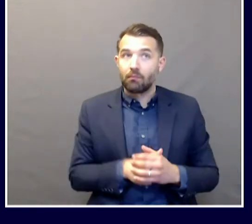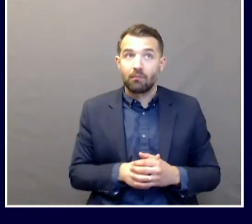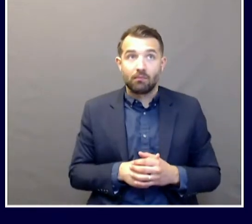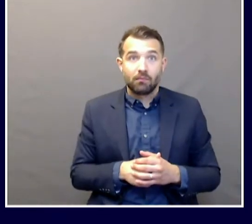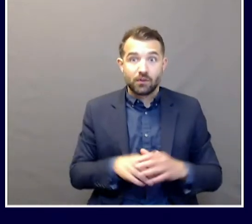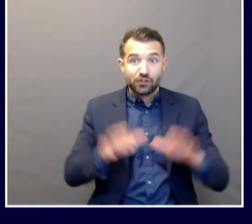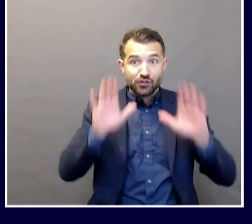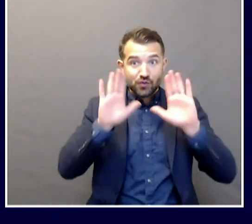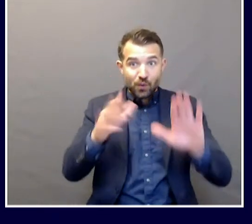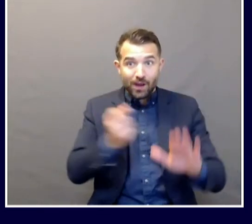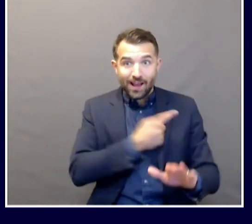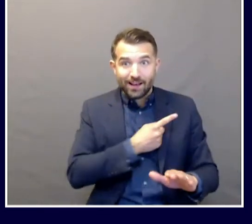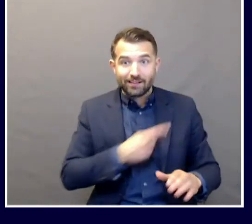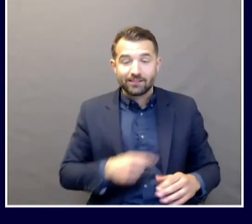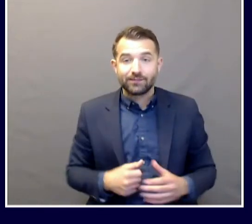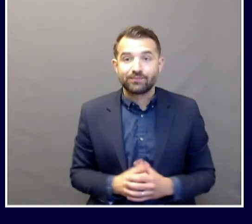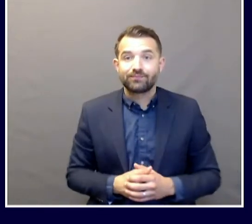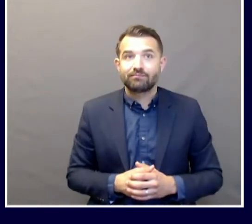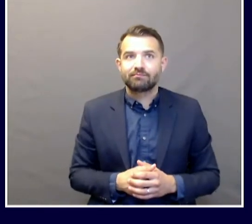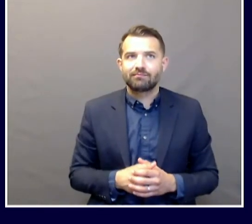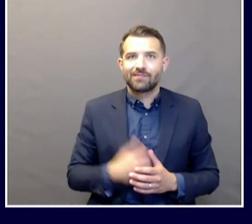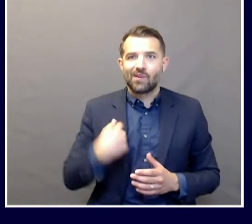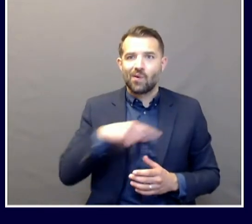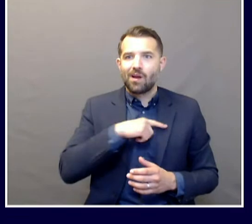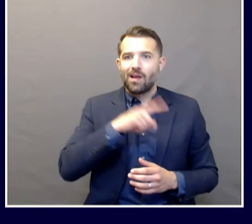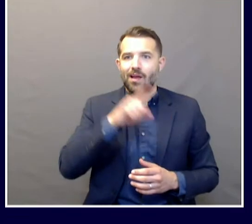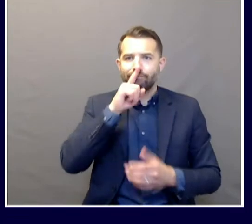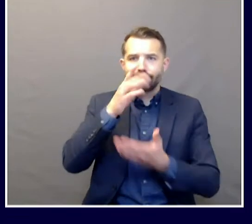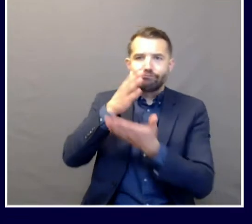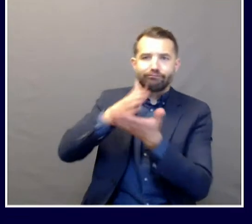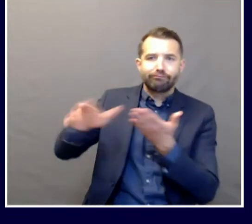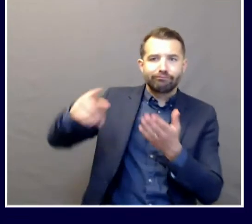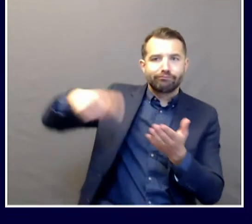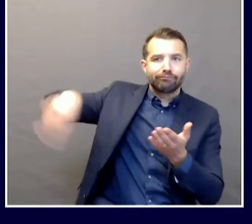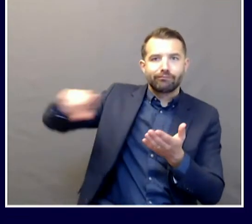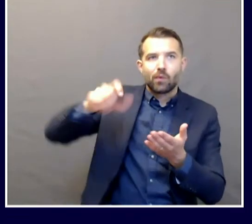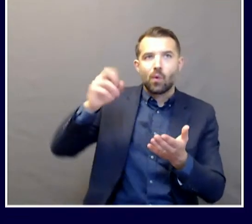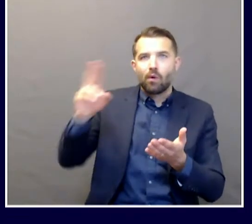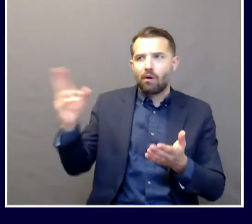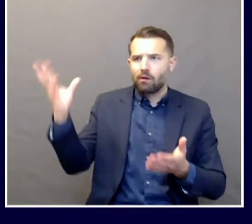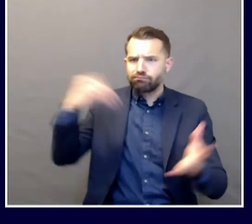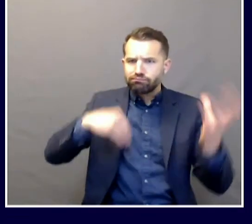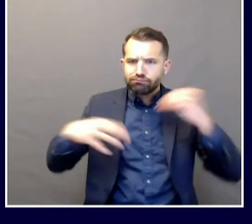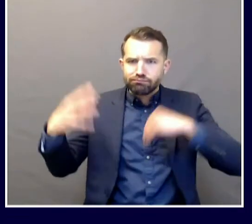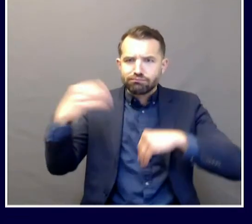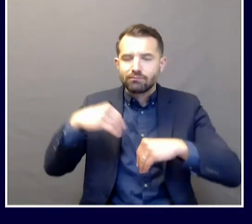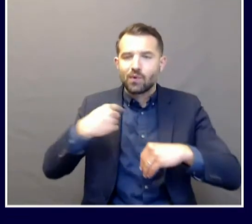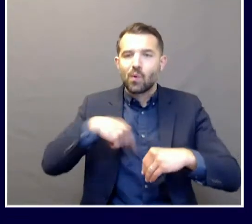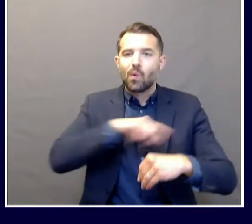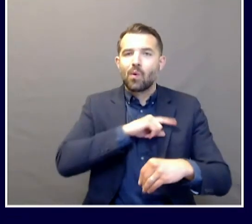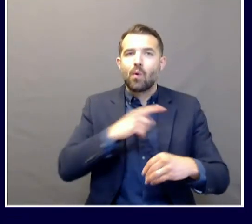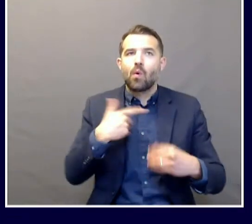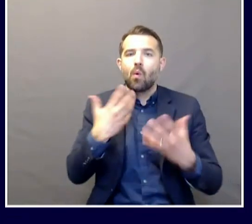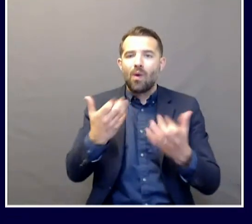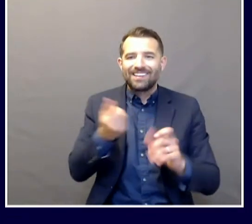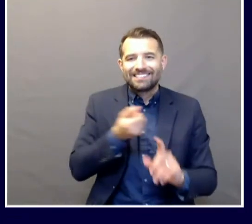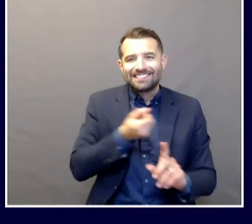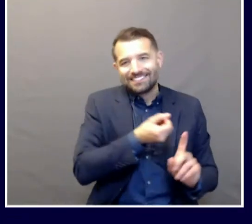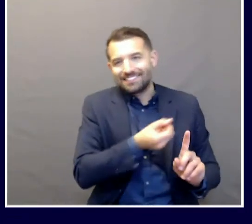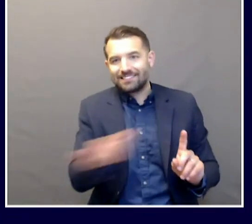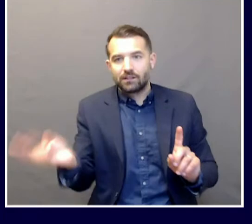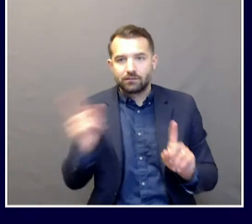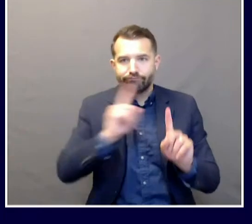multiple models using 1,001 different assumptions, partial immunity, partial differential immunity, all sorts of